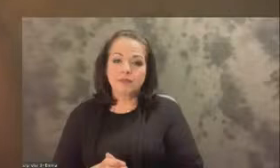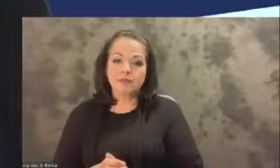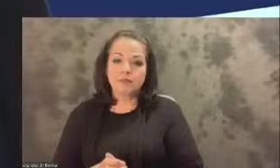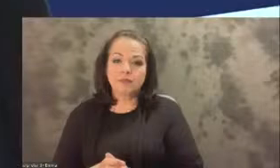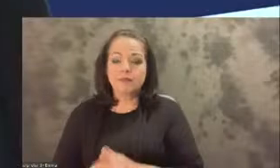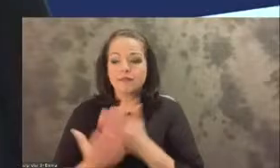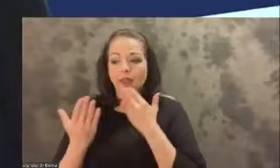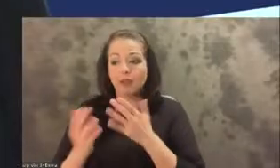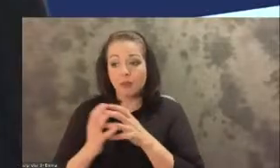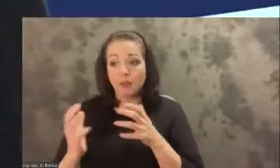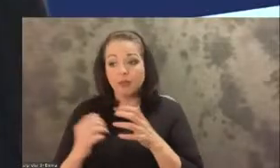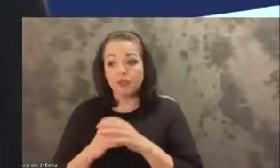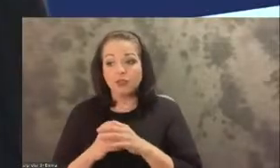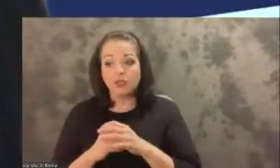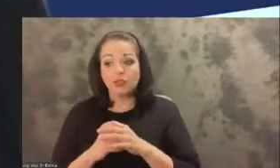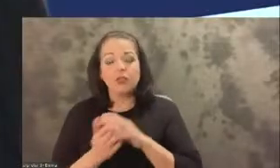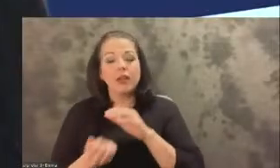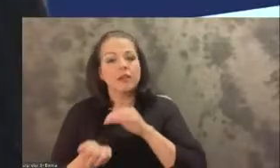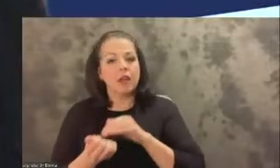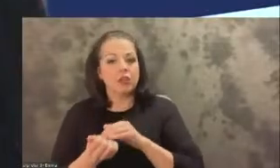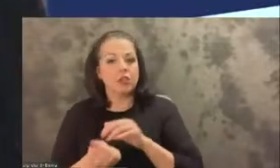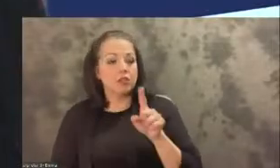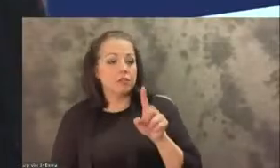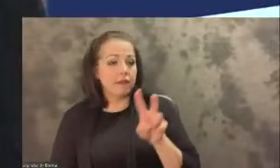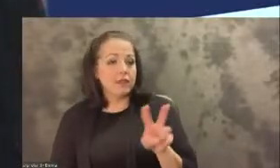Thank you so much. Dr. Venters, please.